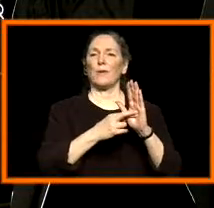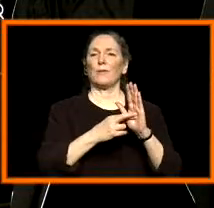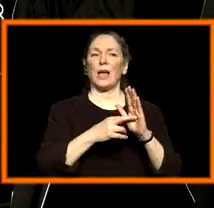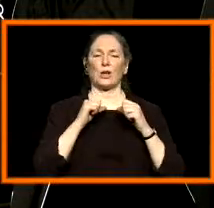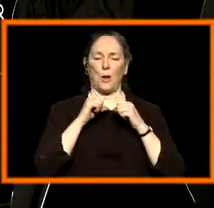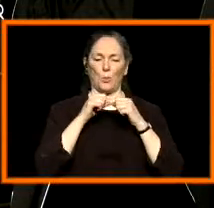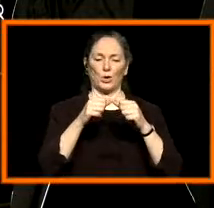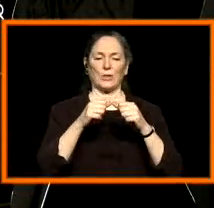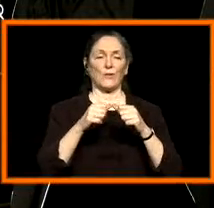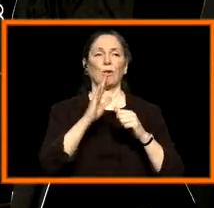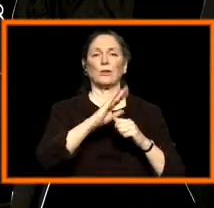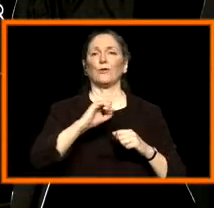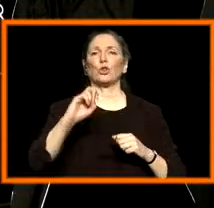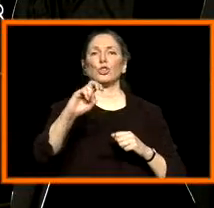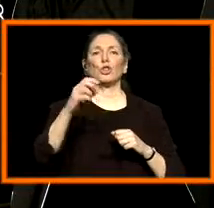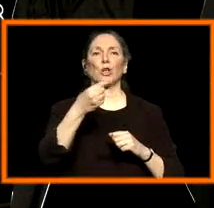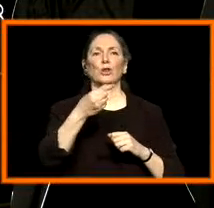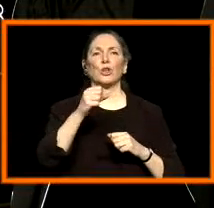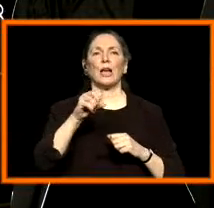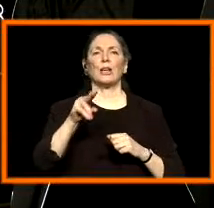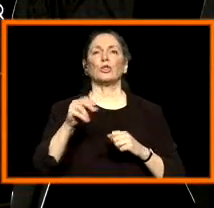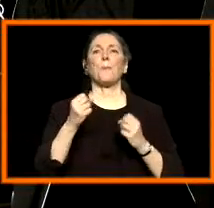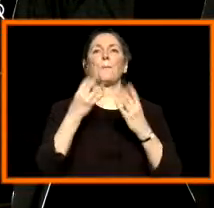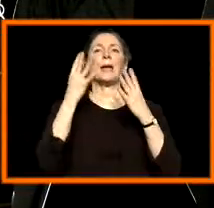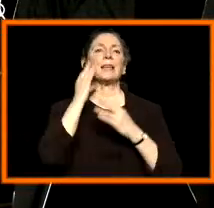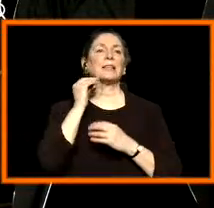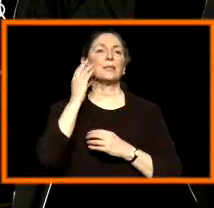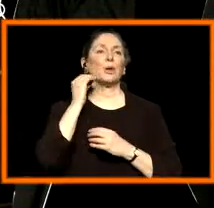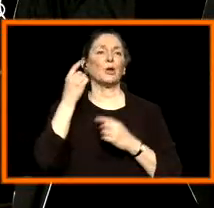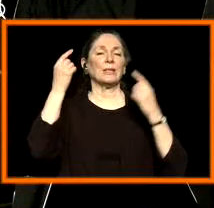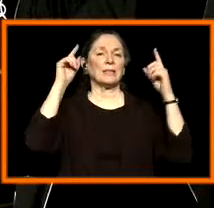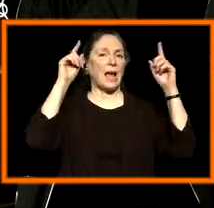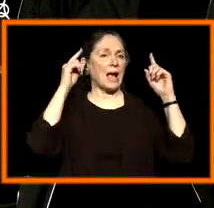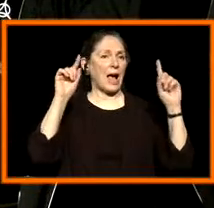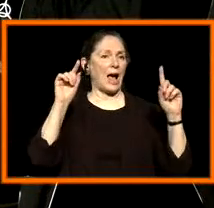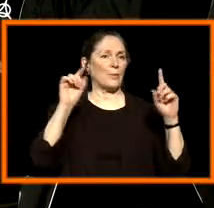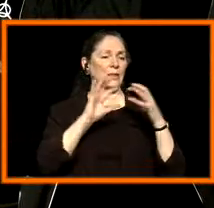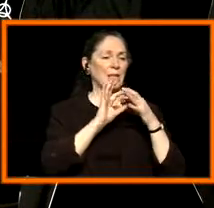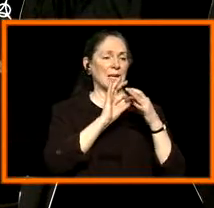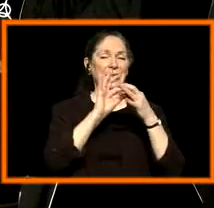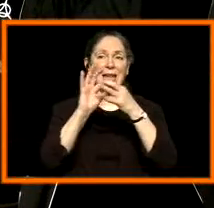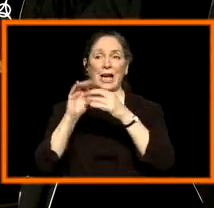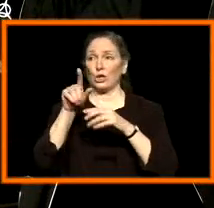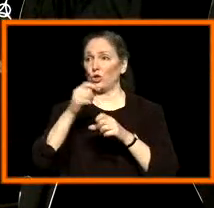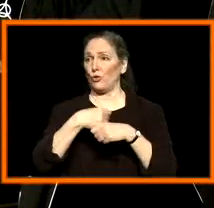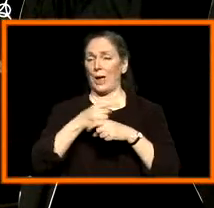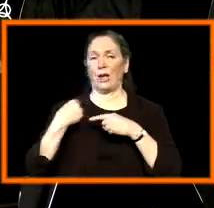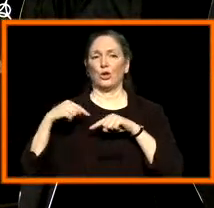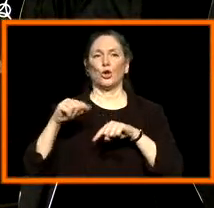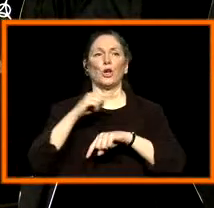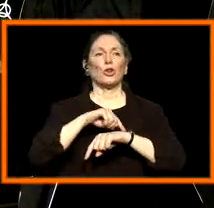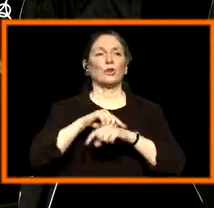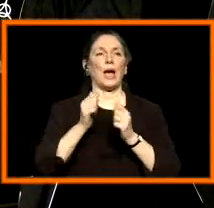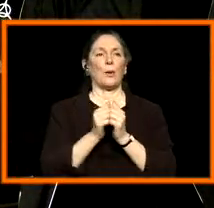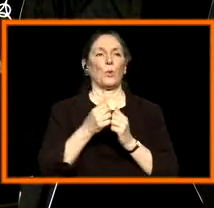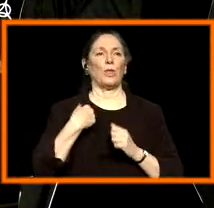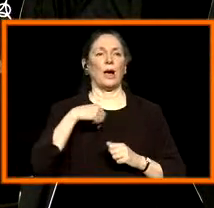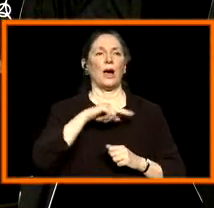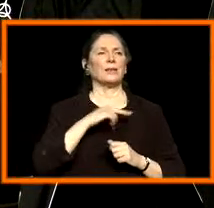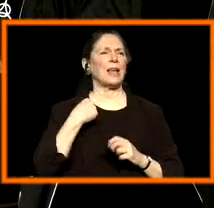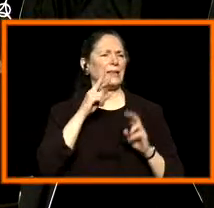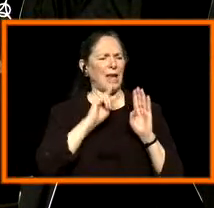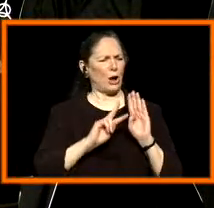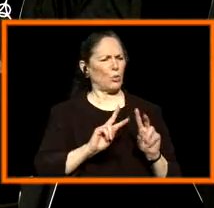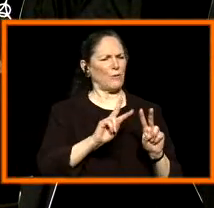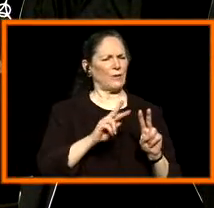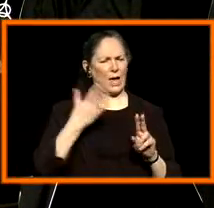on your journey at GSU, including the many experiences, accomplishments, and connections you've made during your time with us. As I